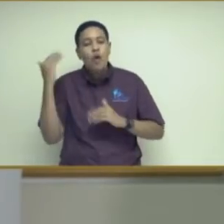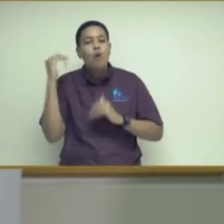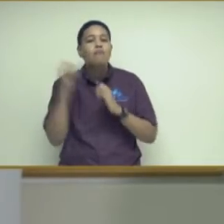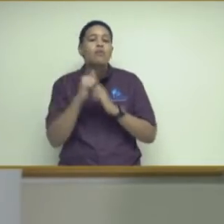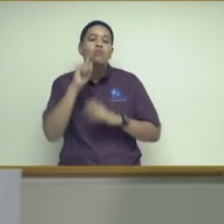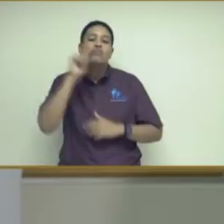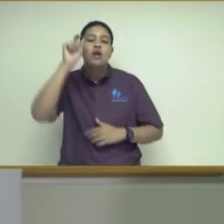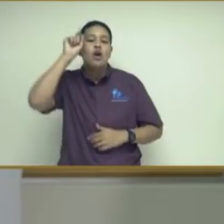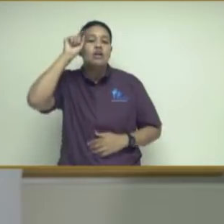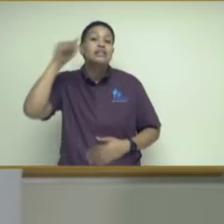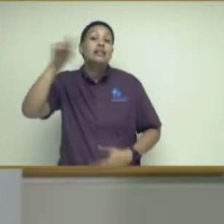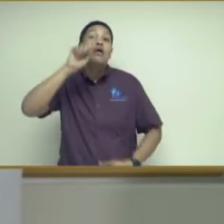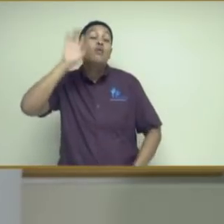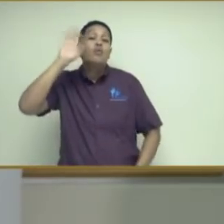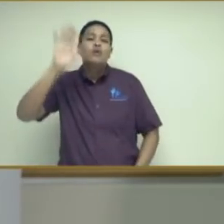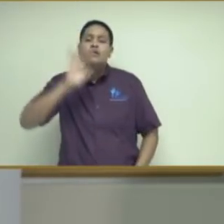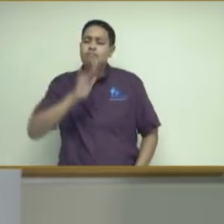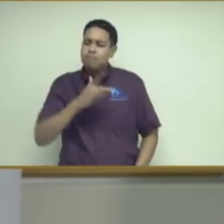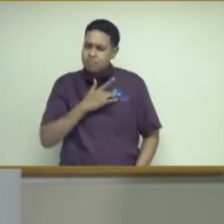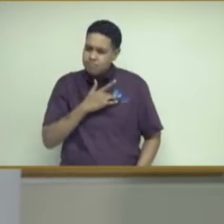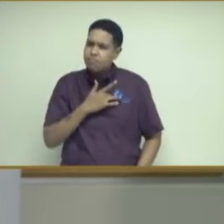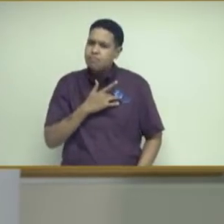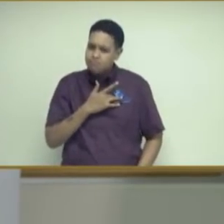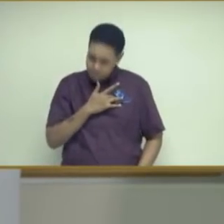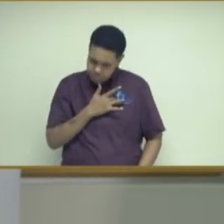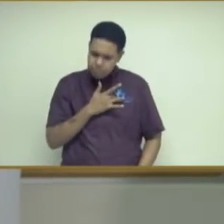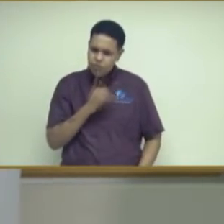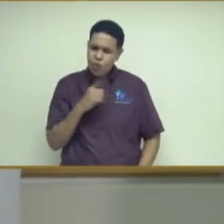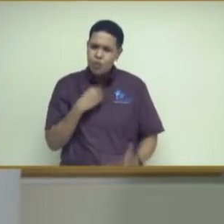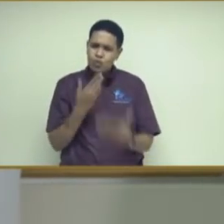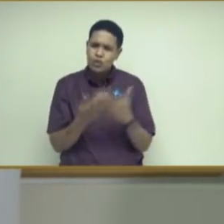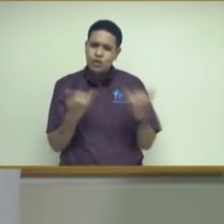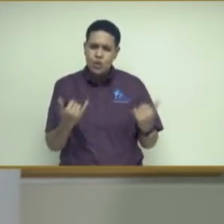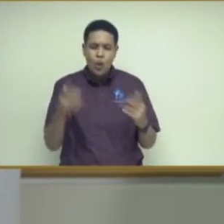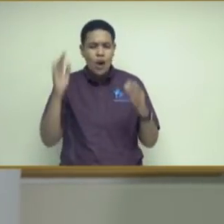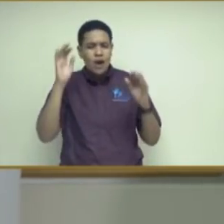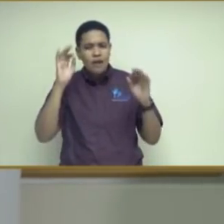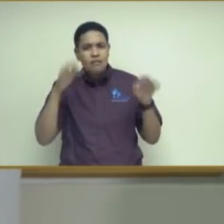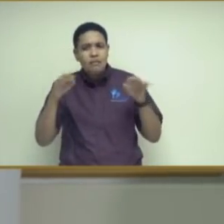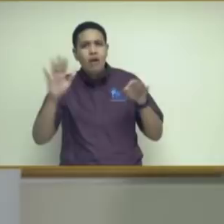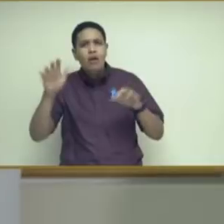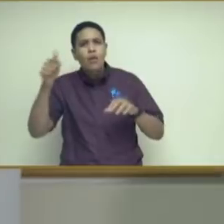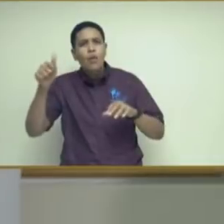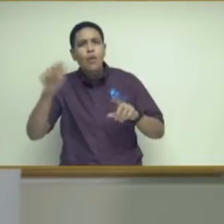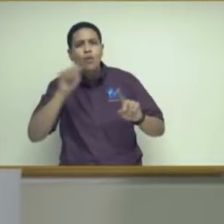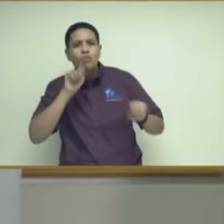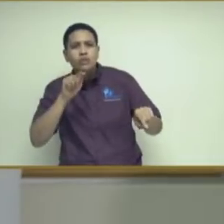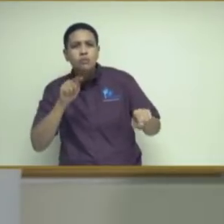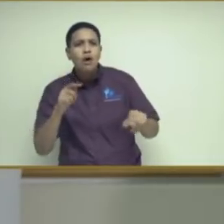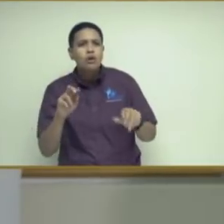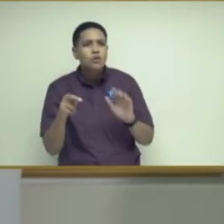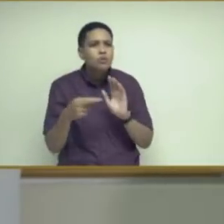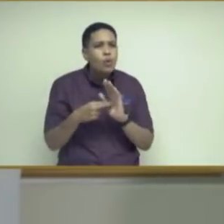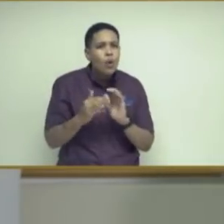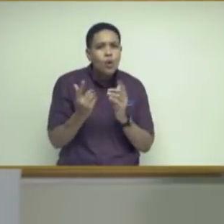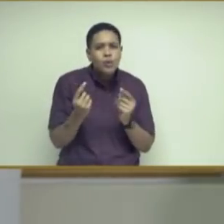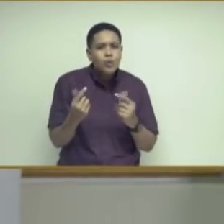the understanding that they will appreciate where we are and define their own role in responding and being a part of the